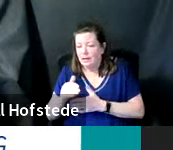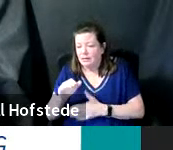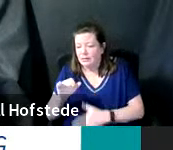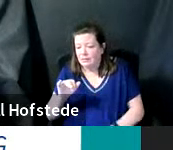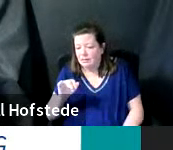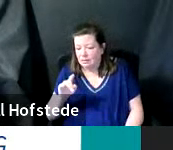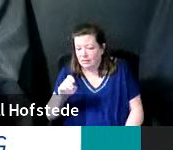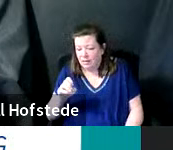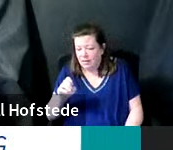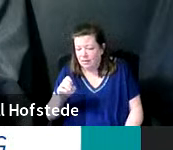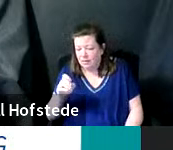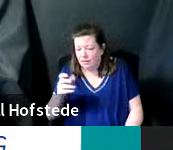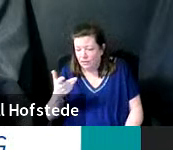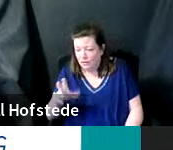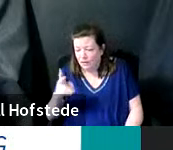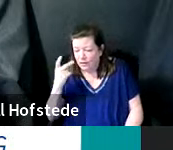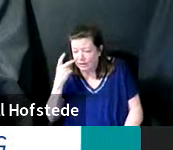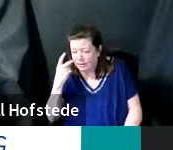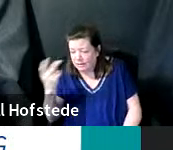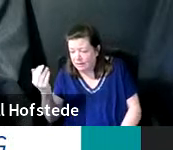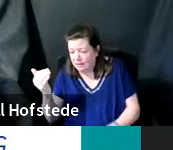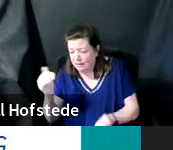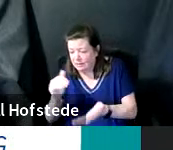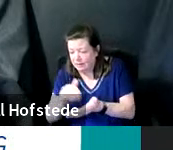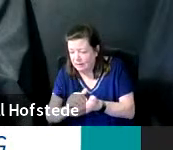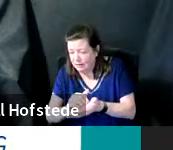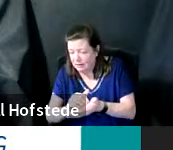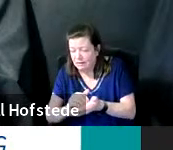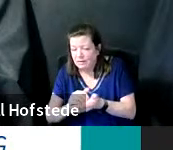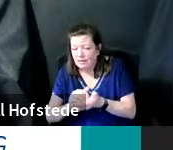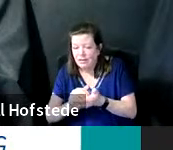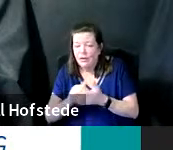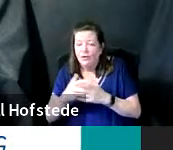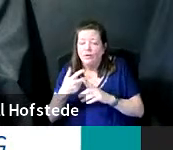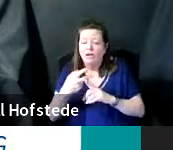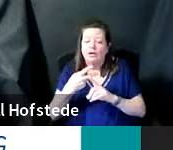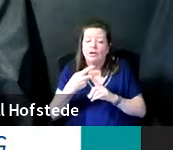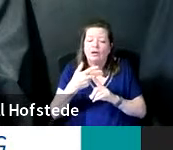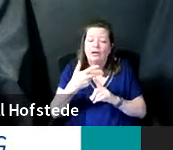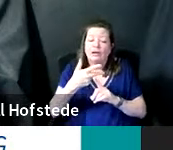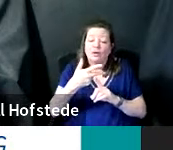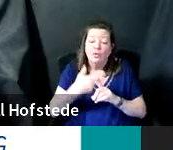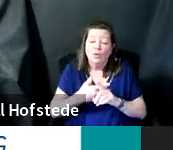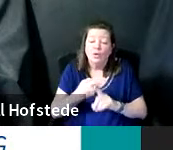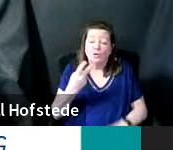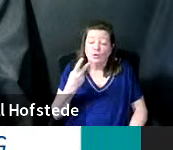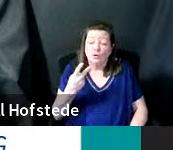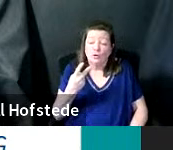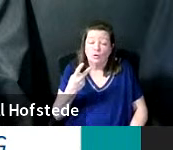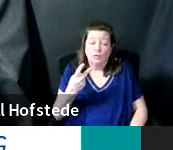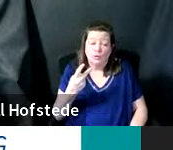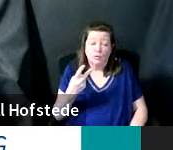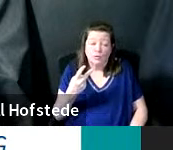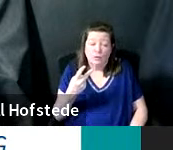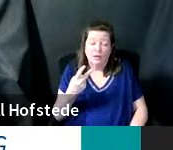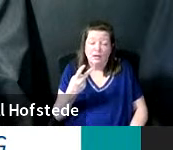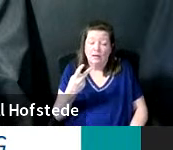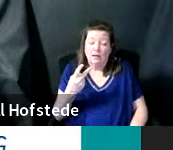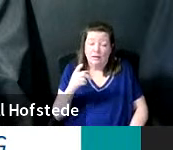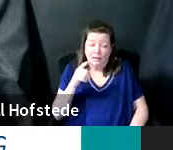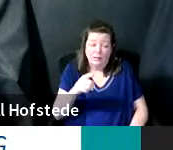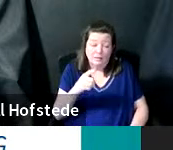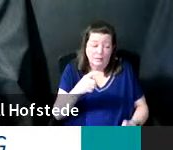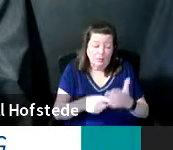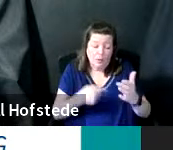You all have seen this again. We are now in quarter two. Just again, foreshadow of what we will be discussing. And of